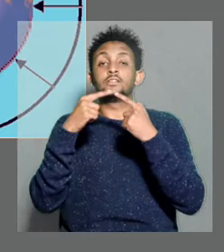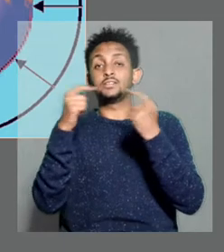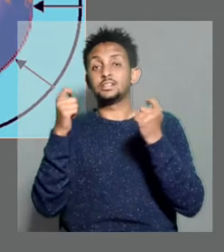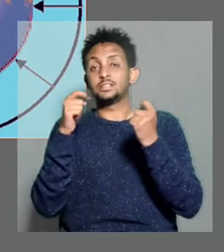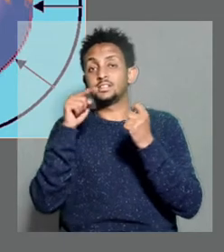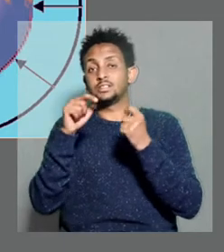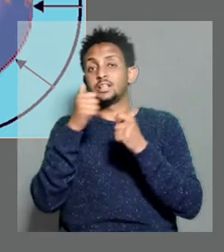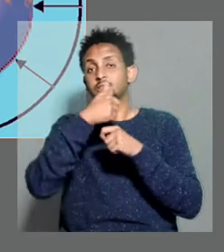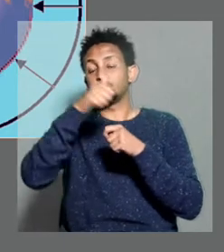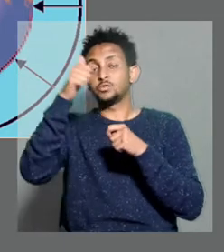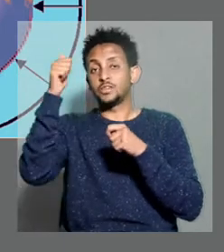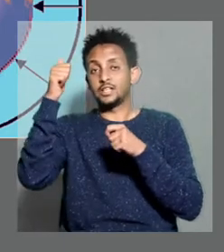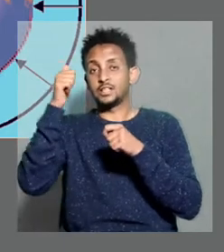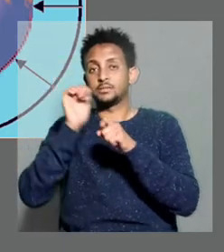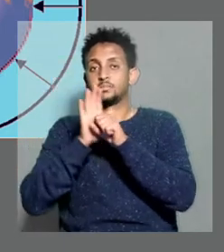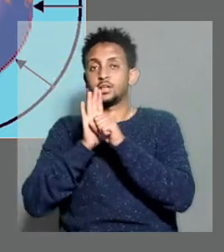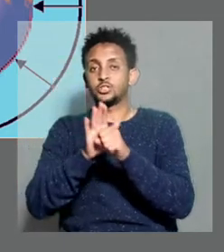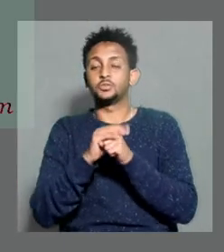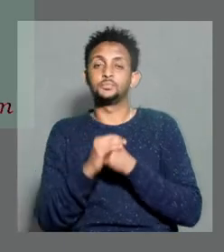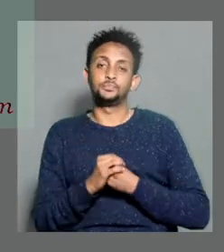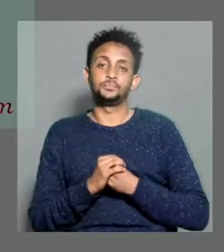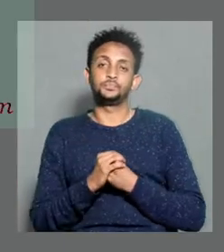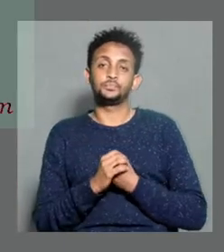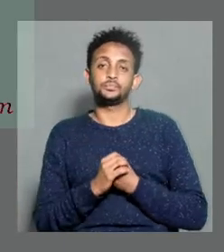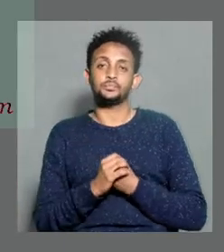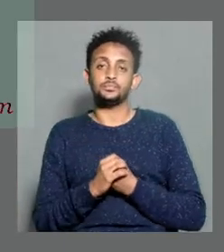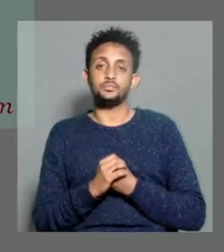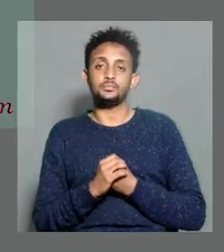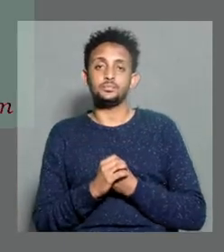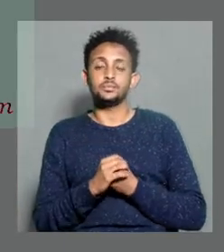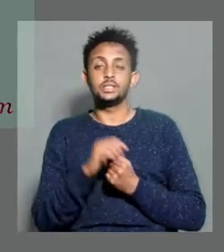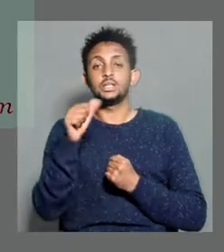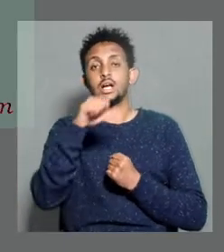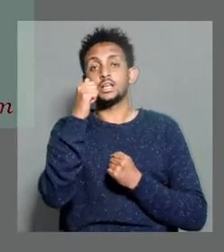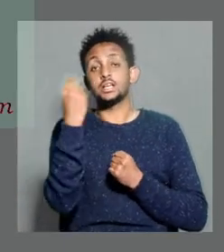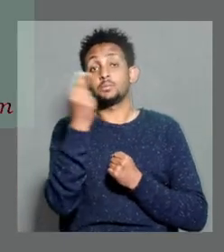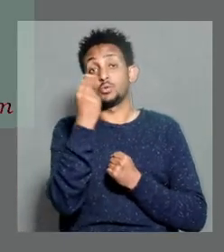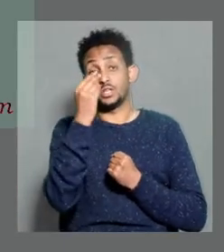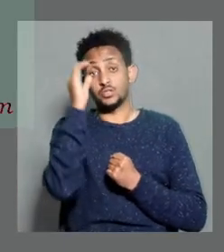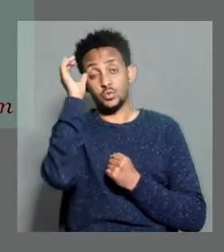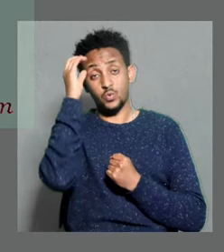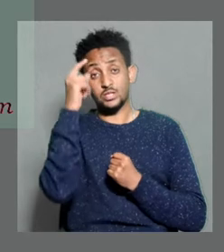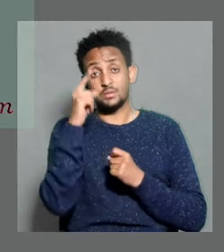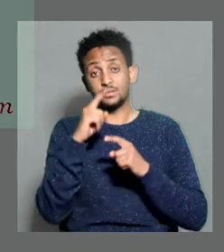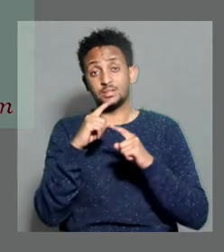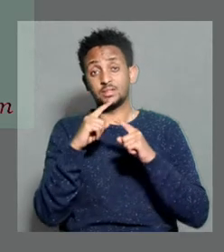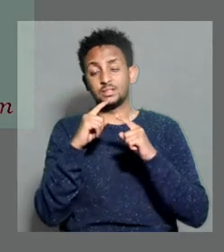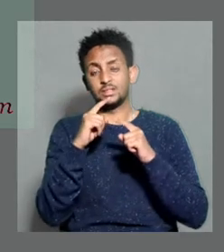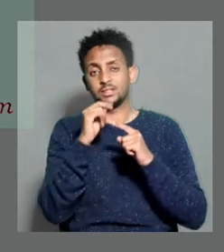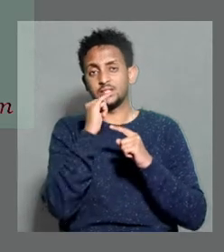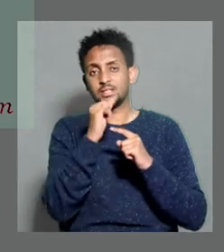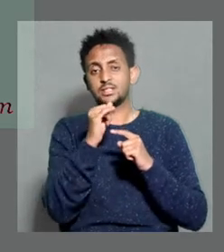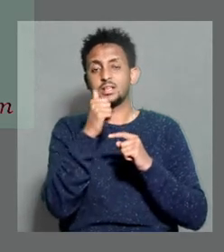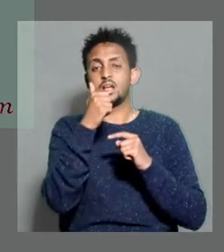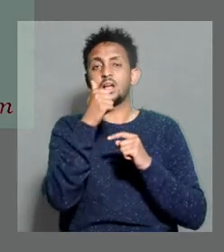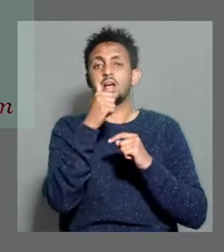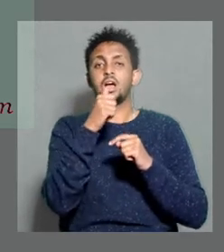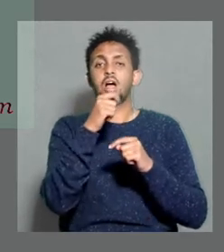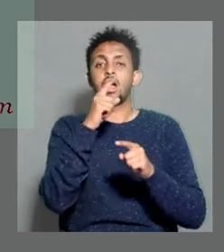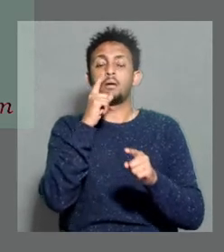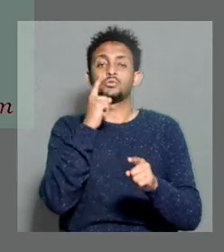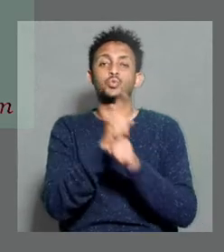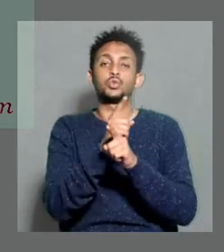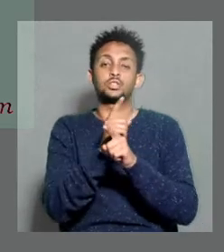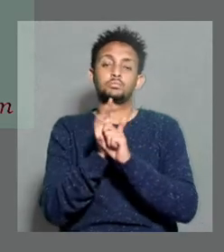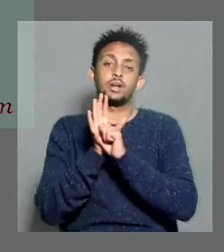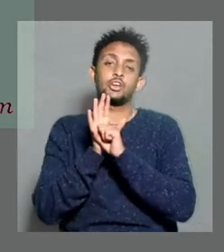with atmospheric pressure. And the other important concept is absolute pressure. Okay,